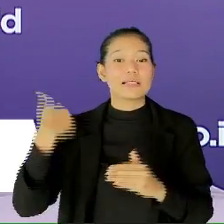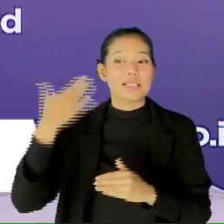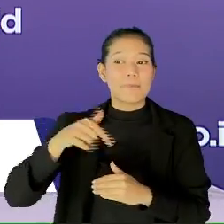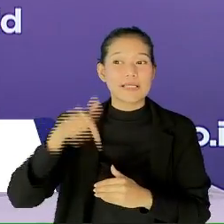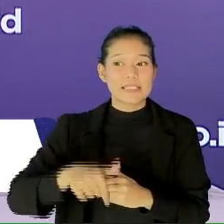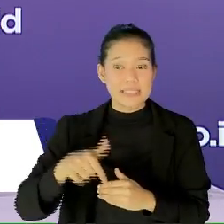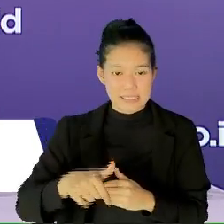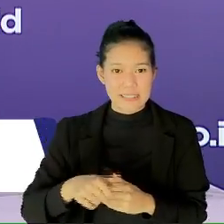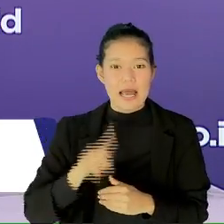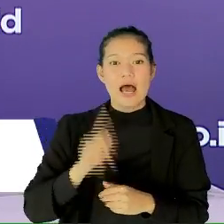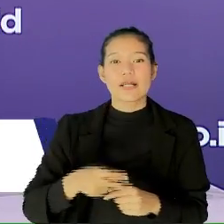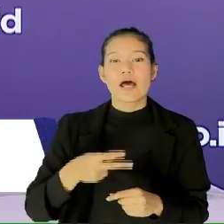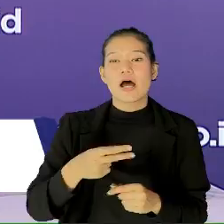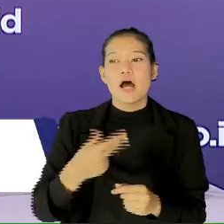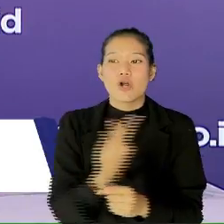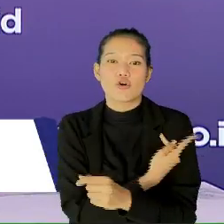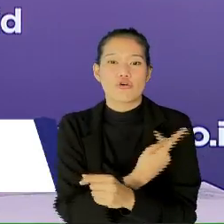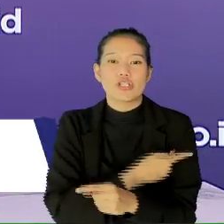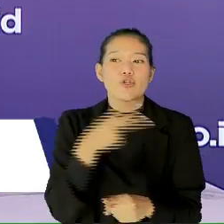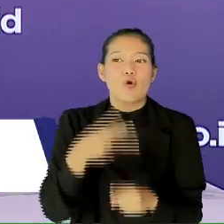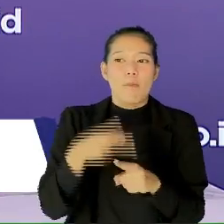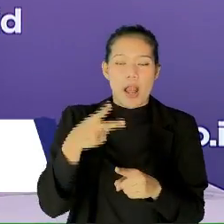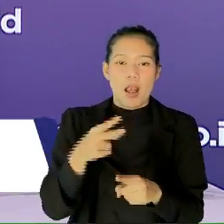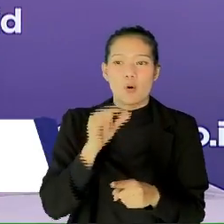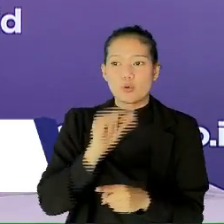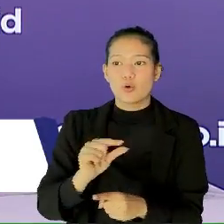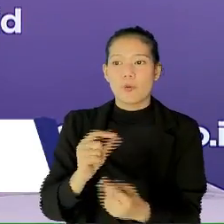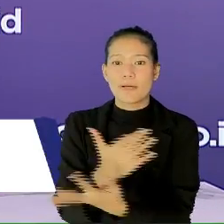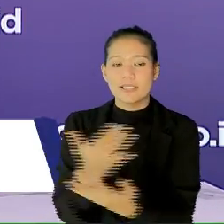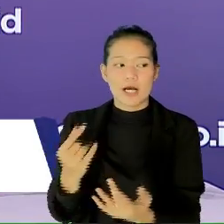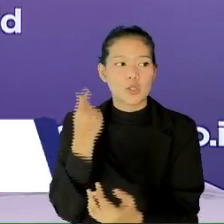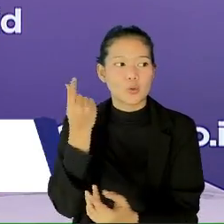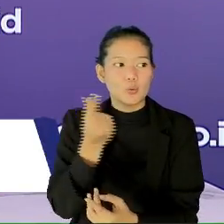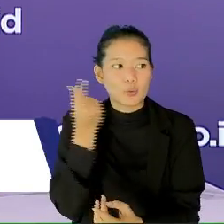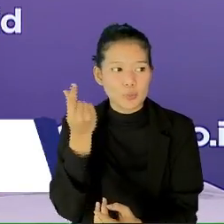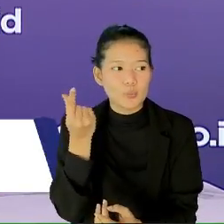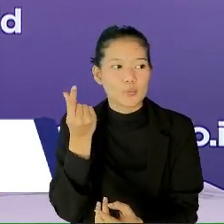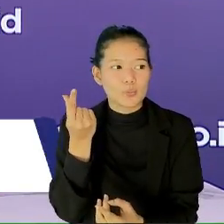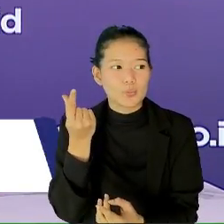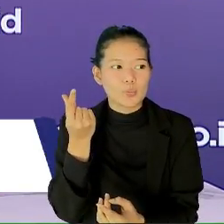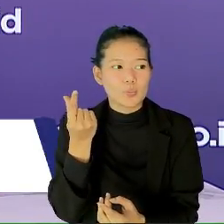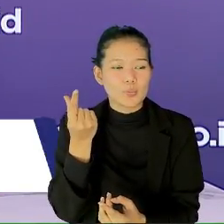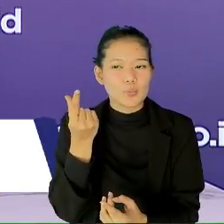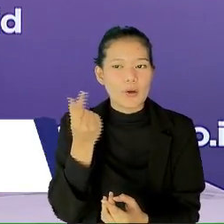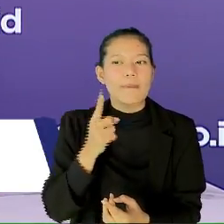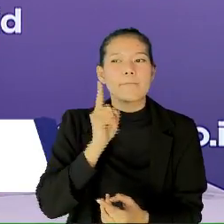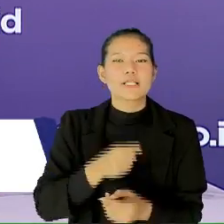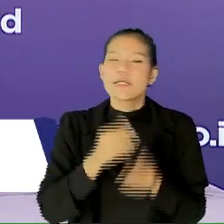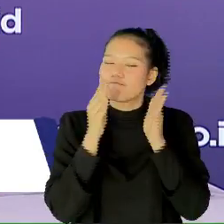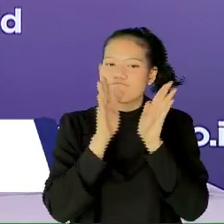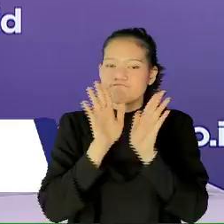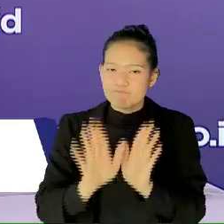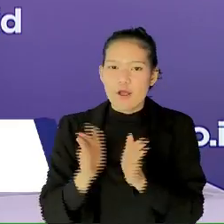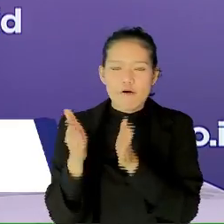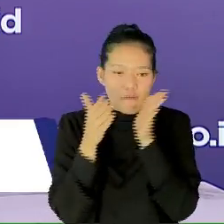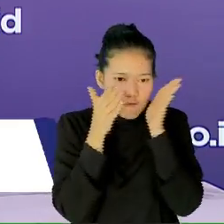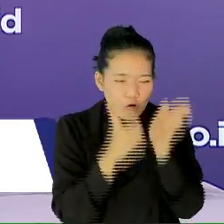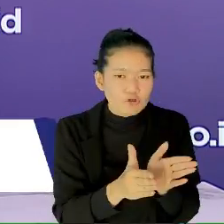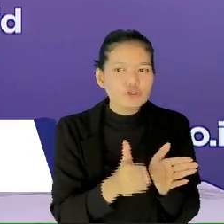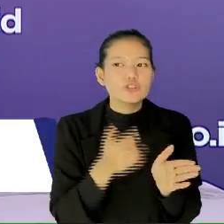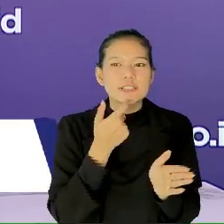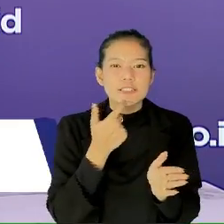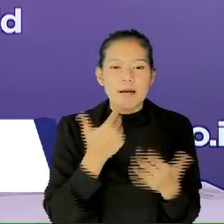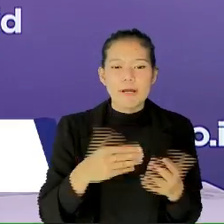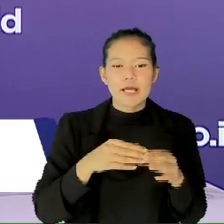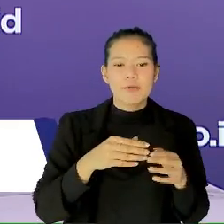the double dose of vaccines for the community is deemed sufficient, and the government is still focusing on equal distribution